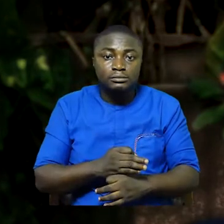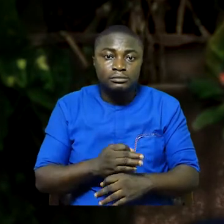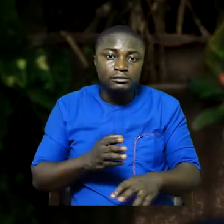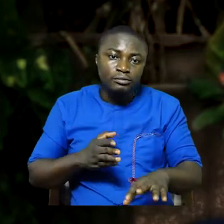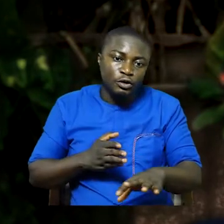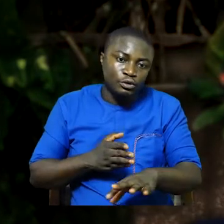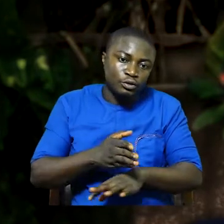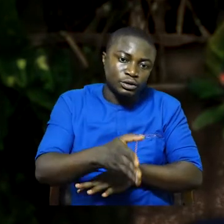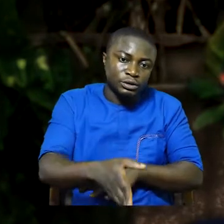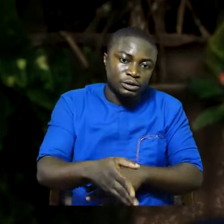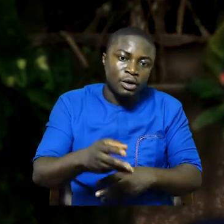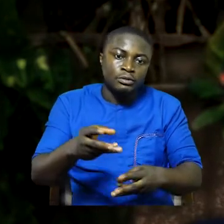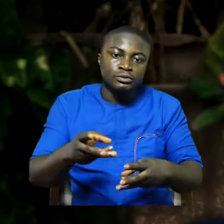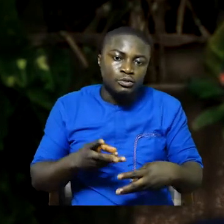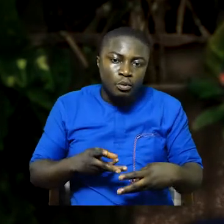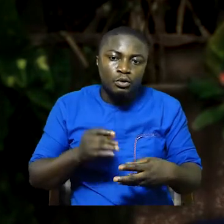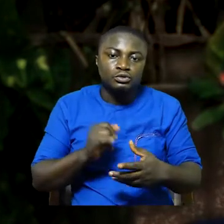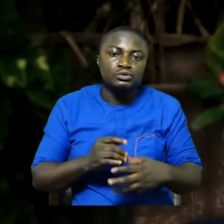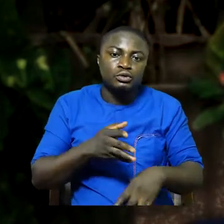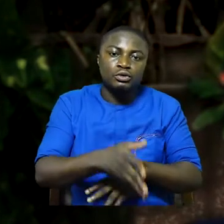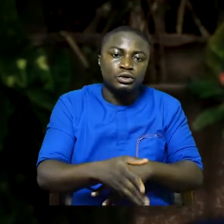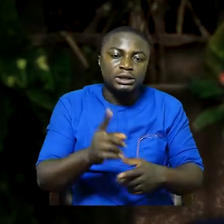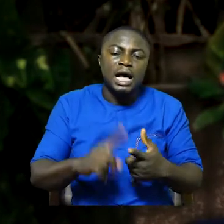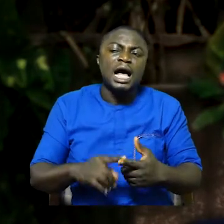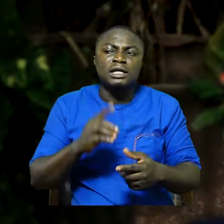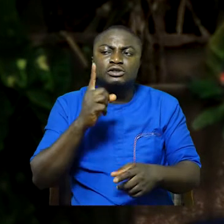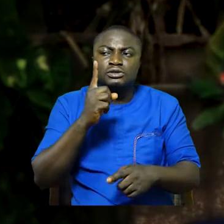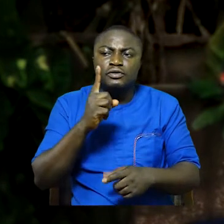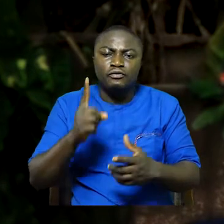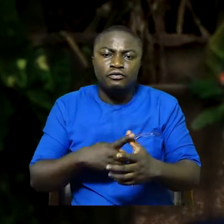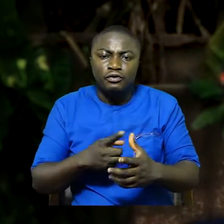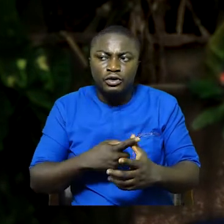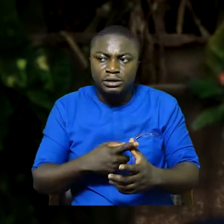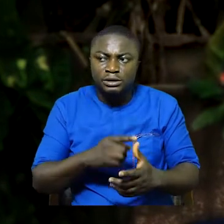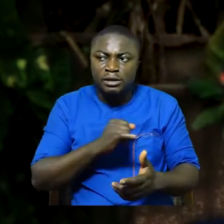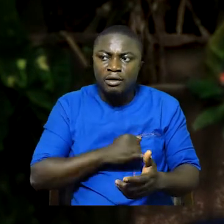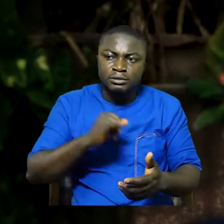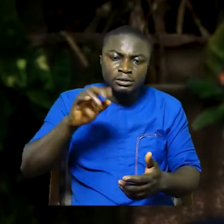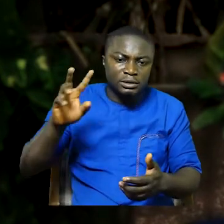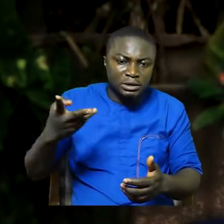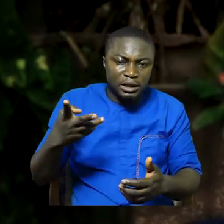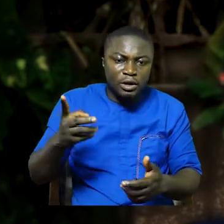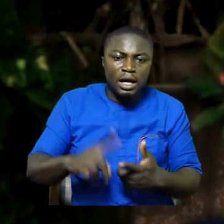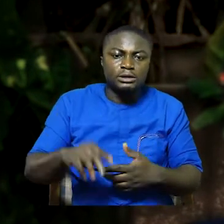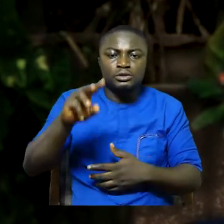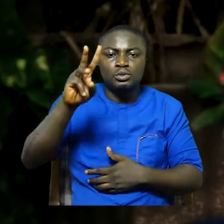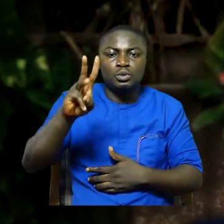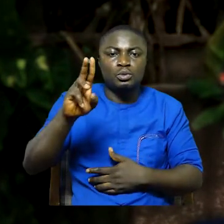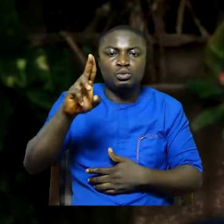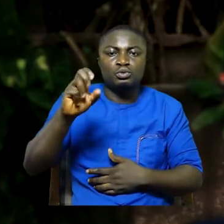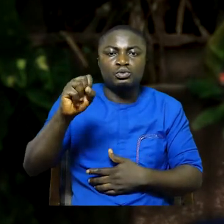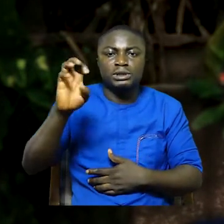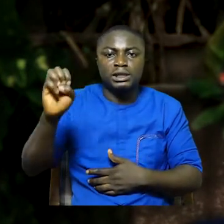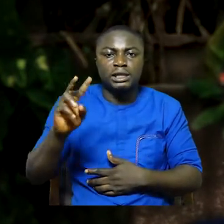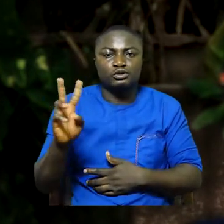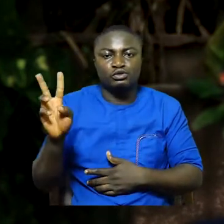one man in the night, instead of him to just cross, he wanted to cross. It's a two-way road. I've crossed the first one, then he's manning the second one.